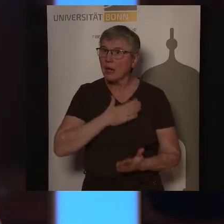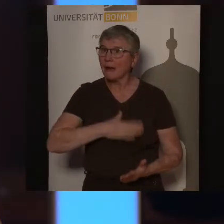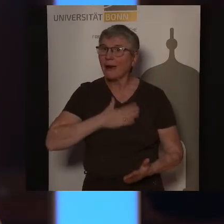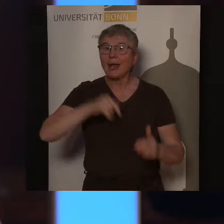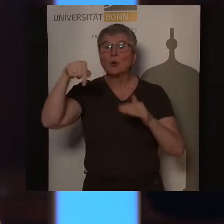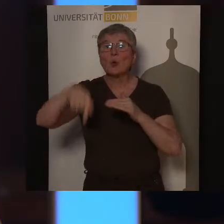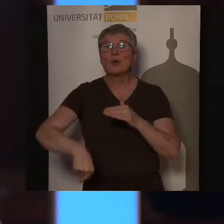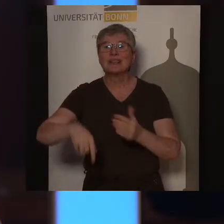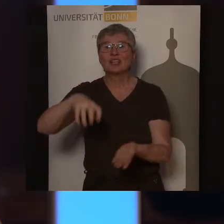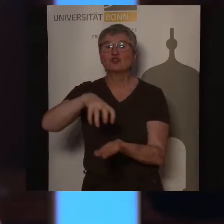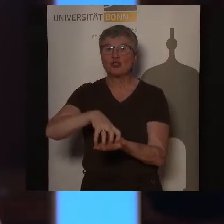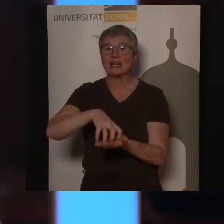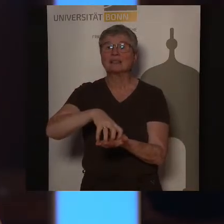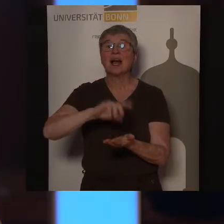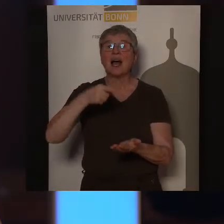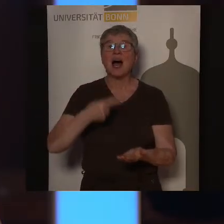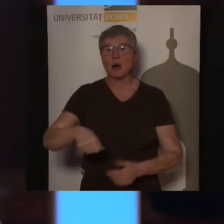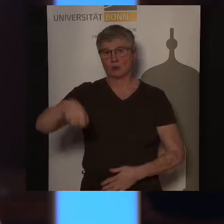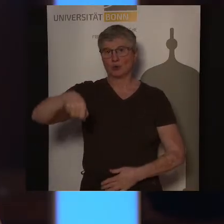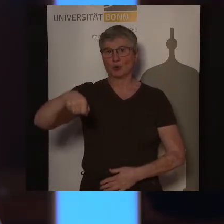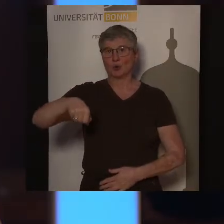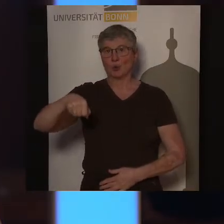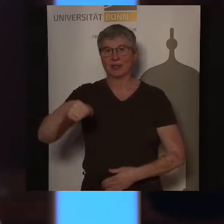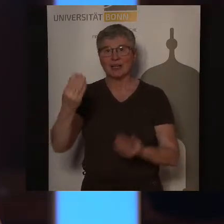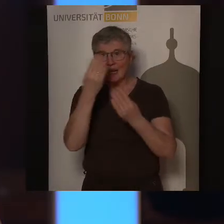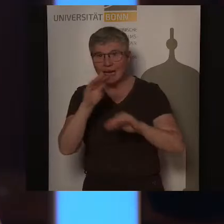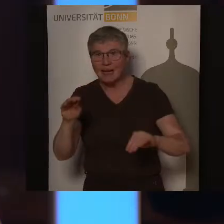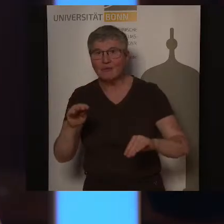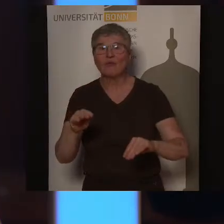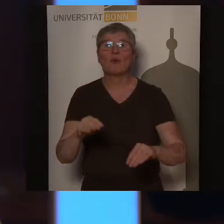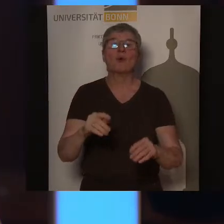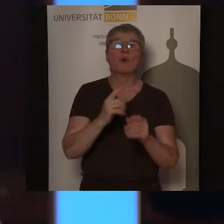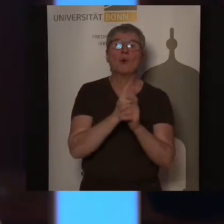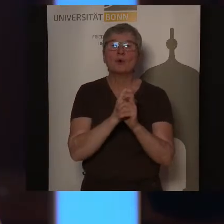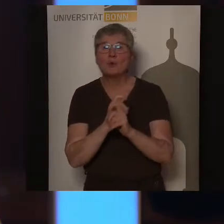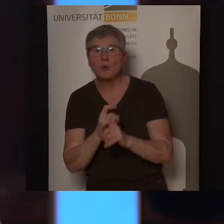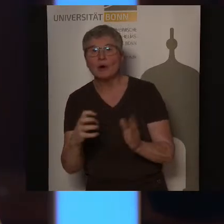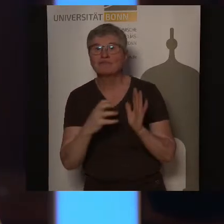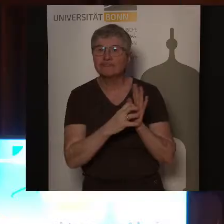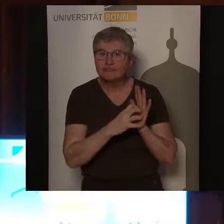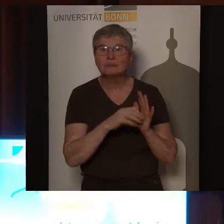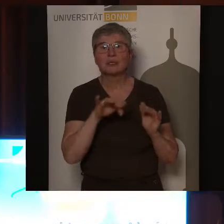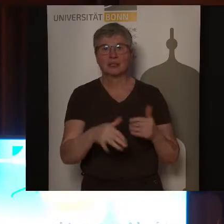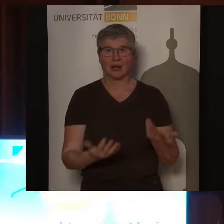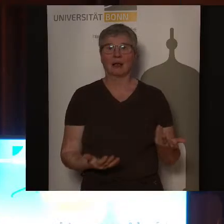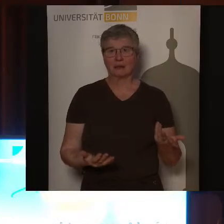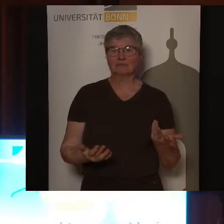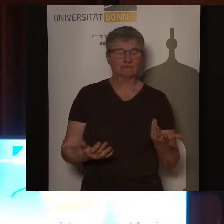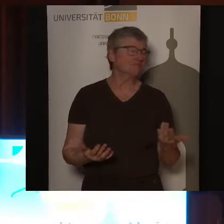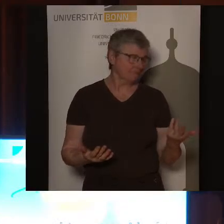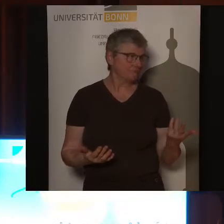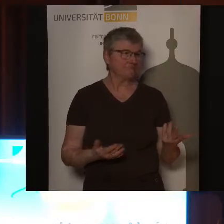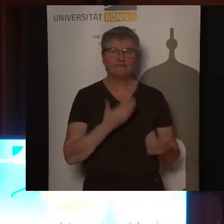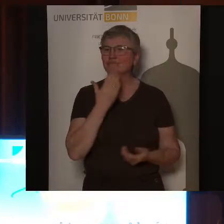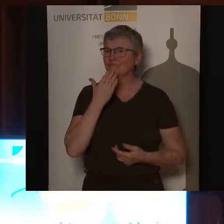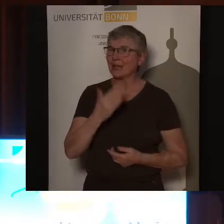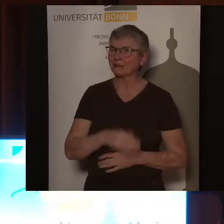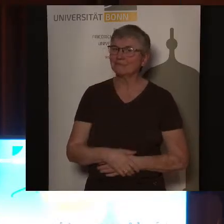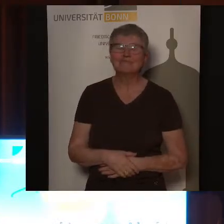can always also talk to us at our booth downstairs. We have bags for you with lots of information, QR